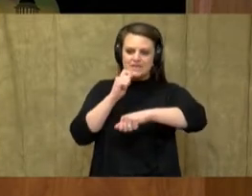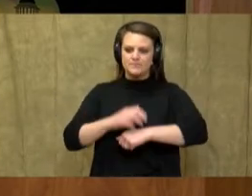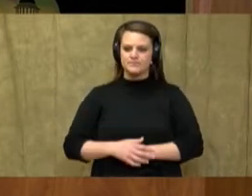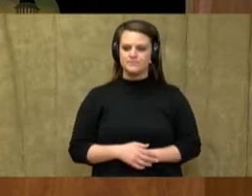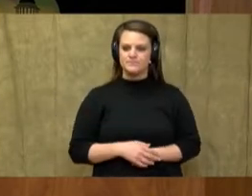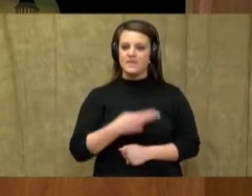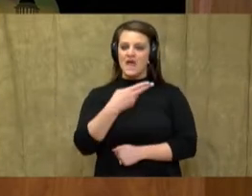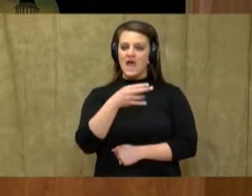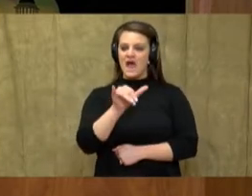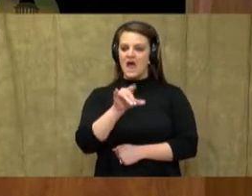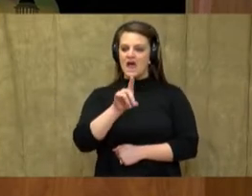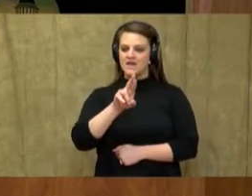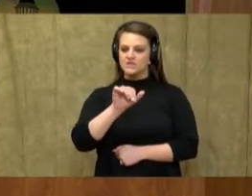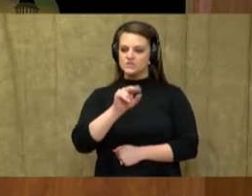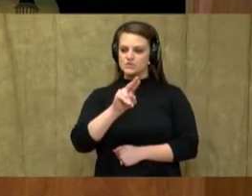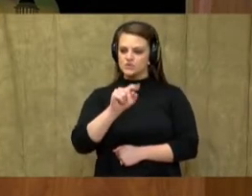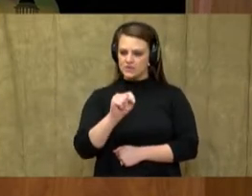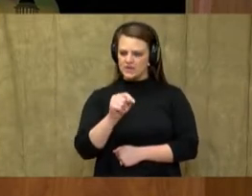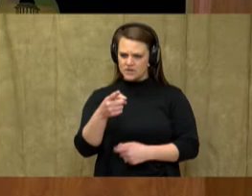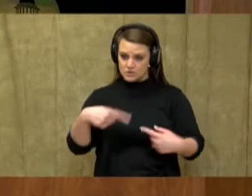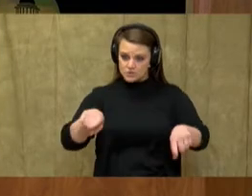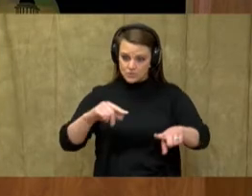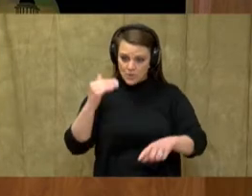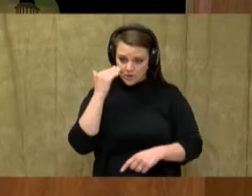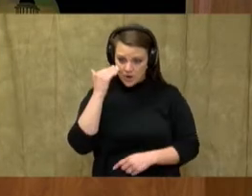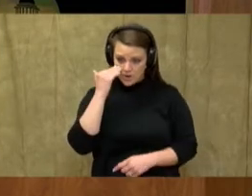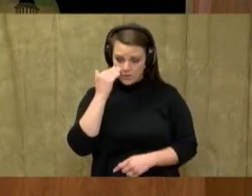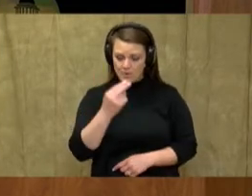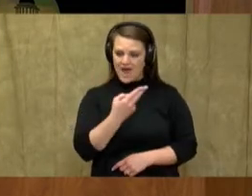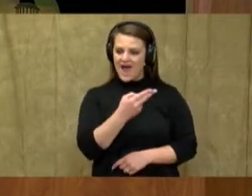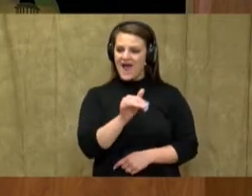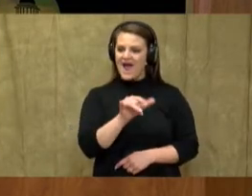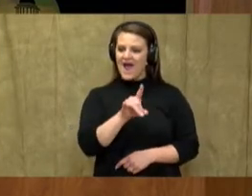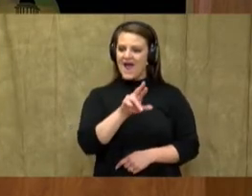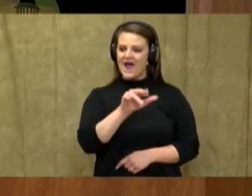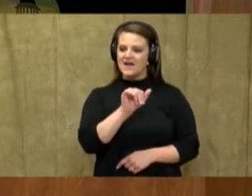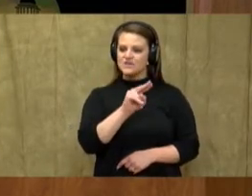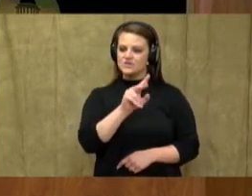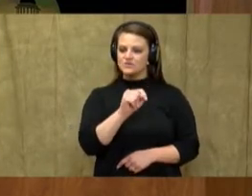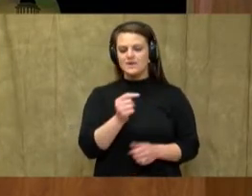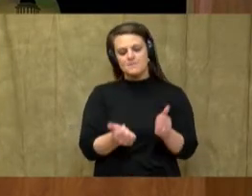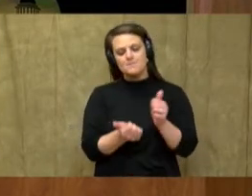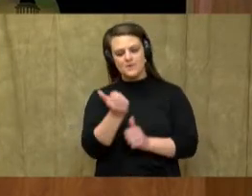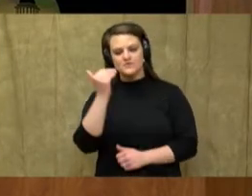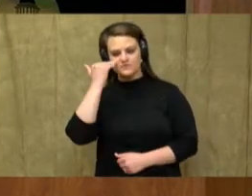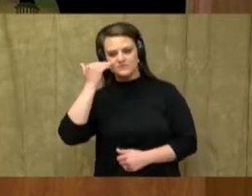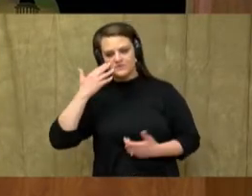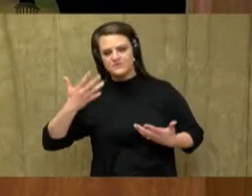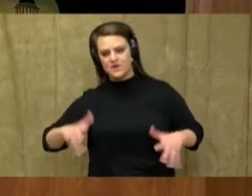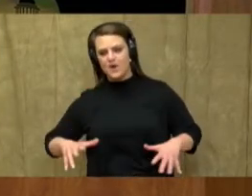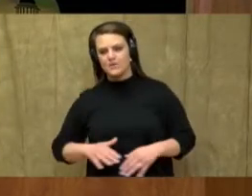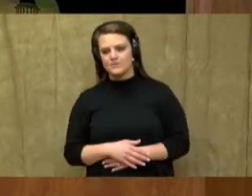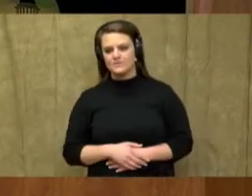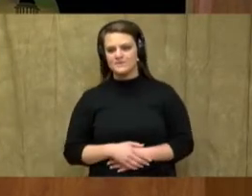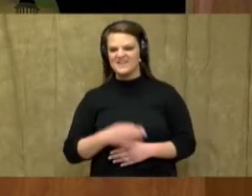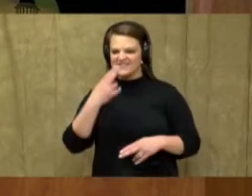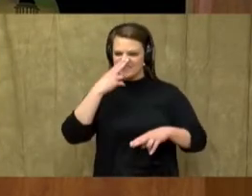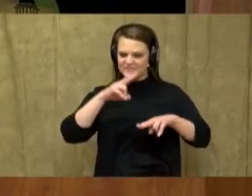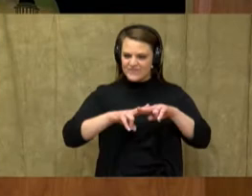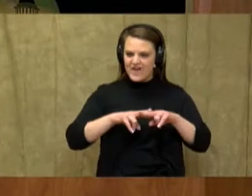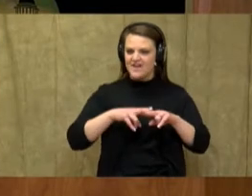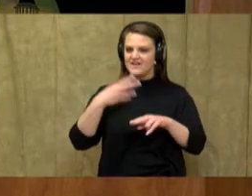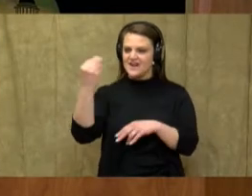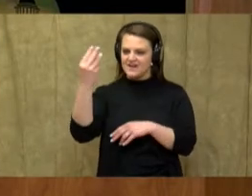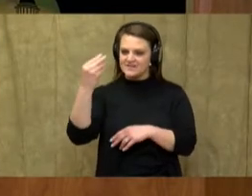hydrant? Anybody know about a hydrant? I think most of us know about a hydrant. I think it's a fun thing if